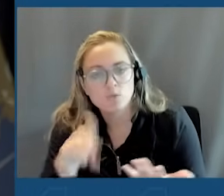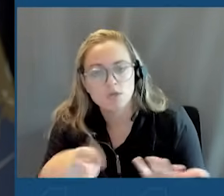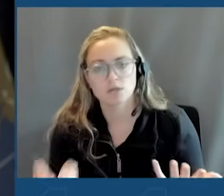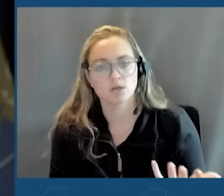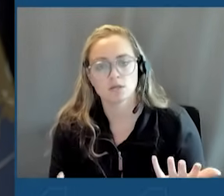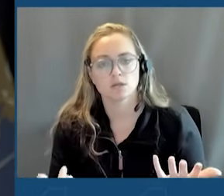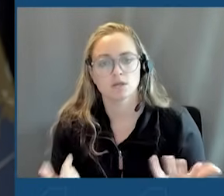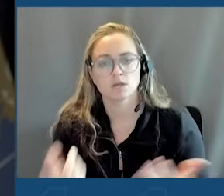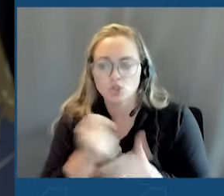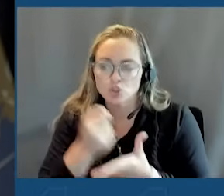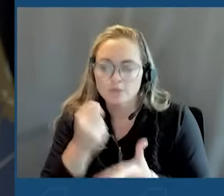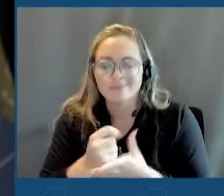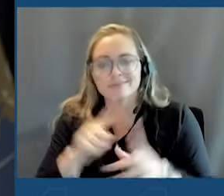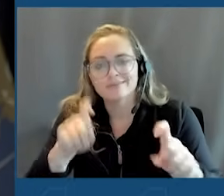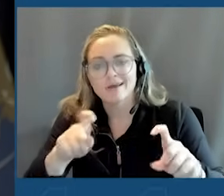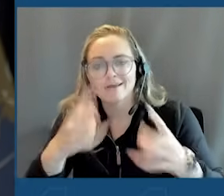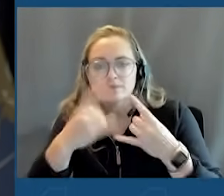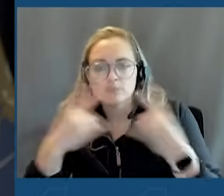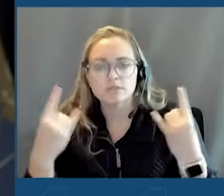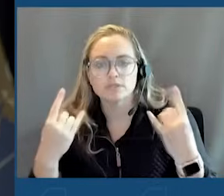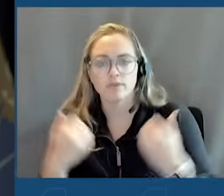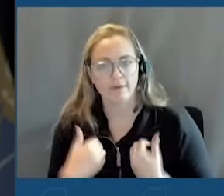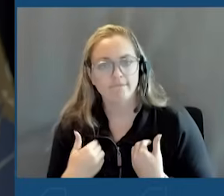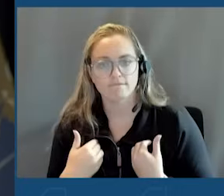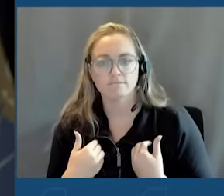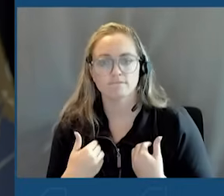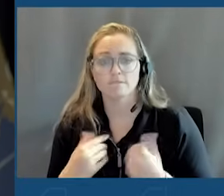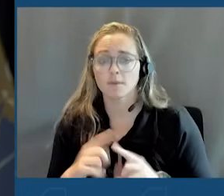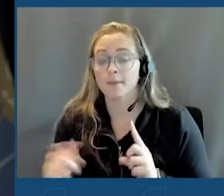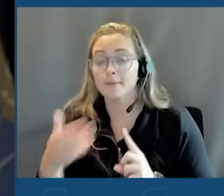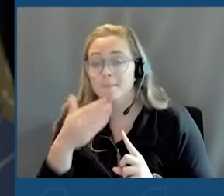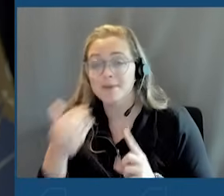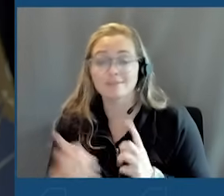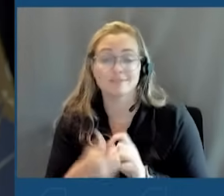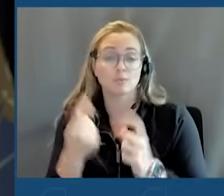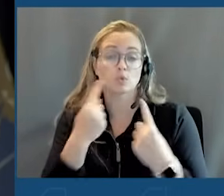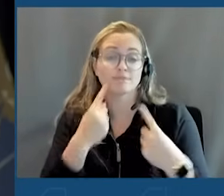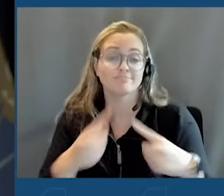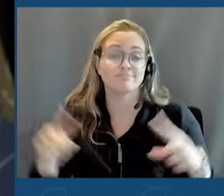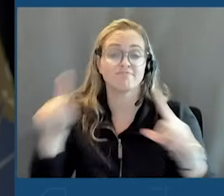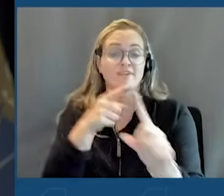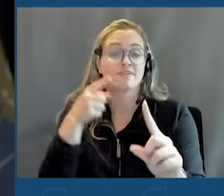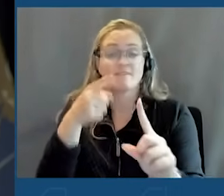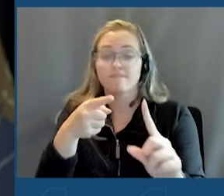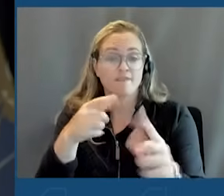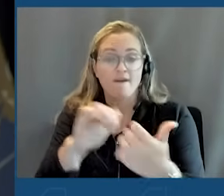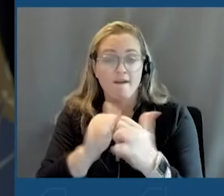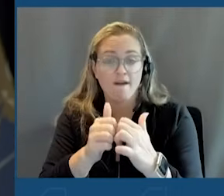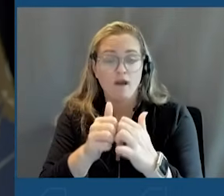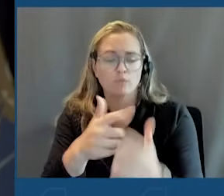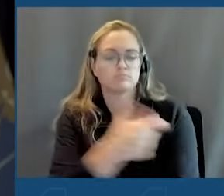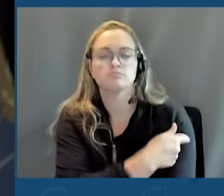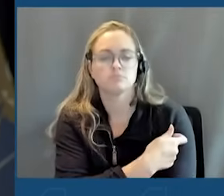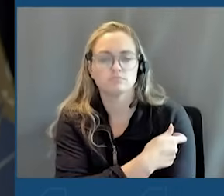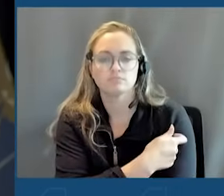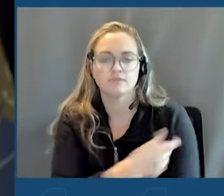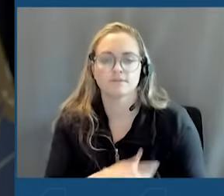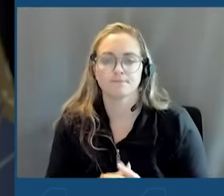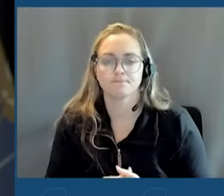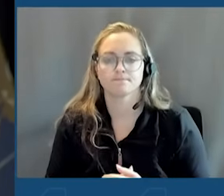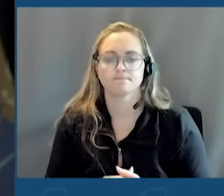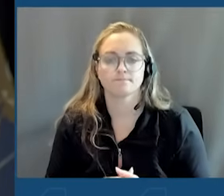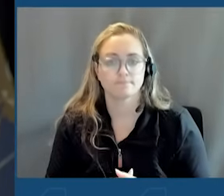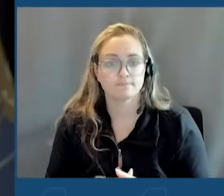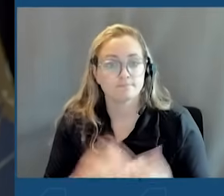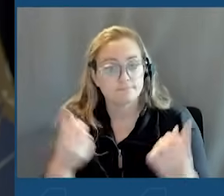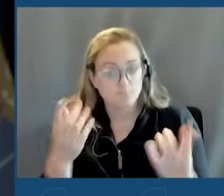treatment, tests, masks, but the best, most effective way to deal with this is getting the vaccine. It's coming, it's